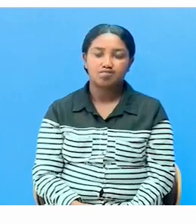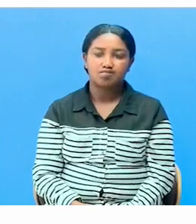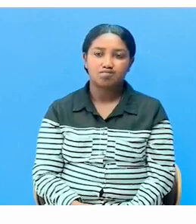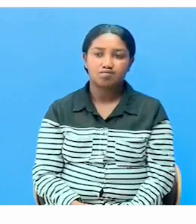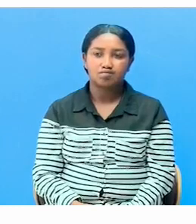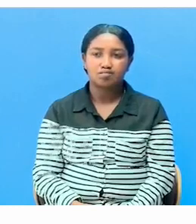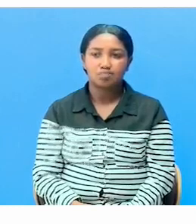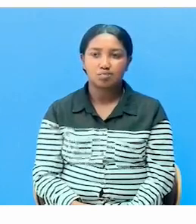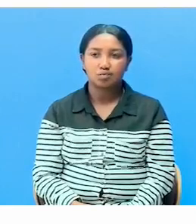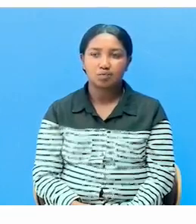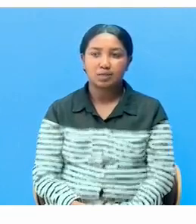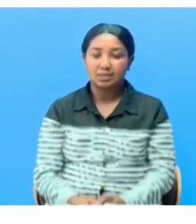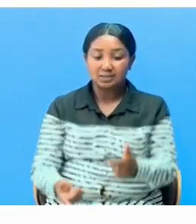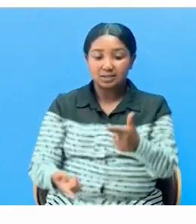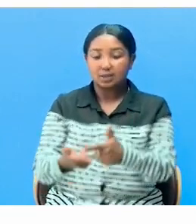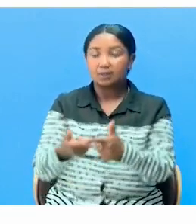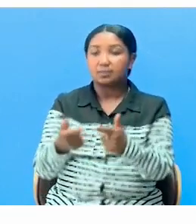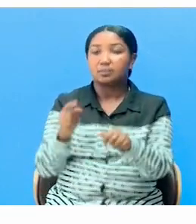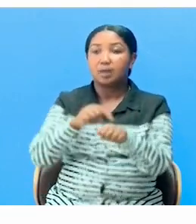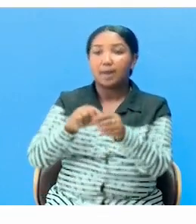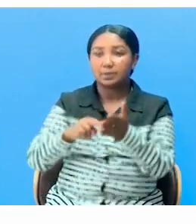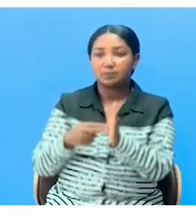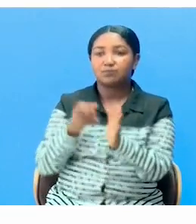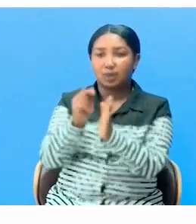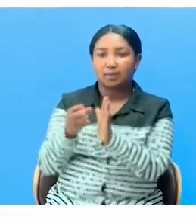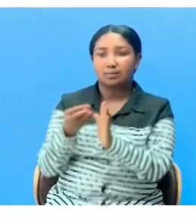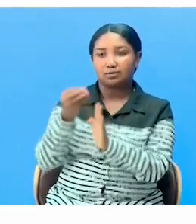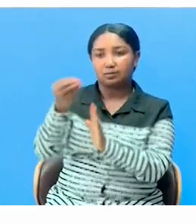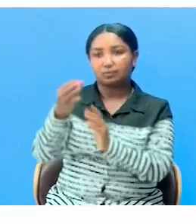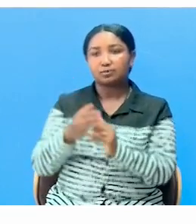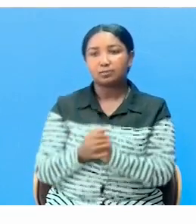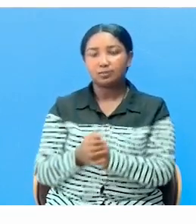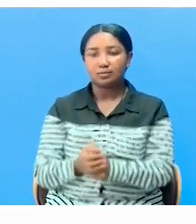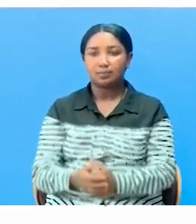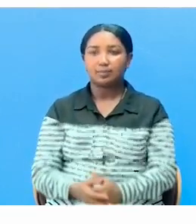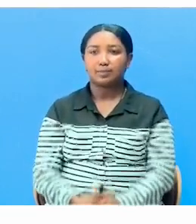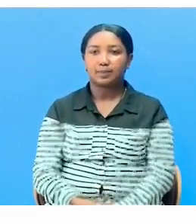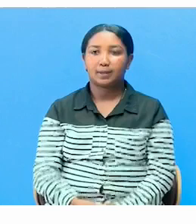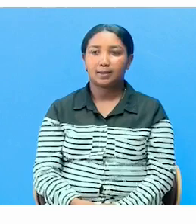The second time means, let me give one example here.